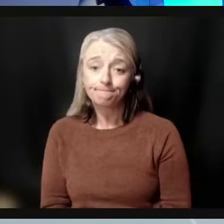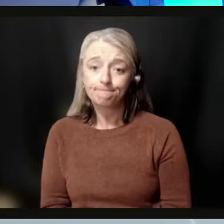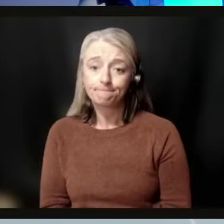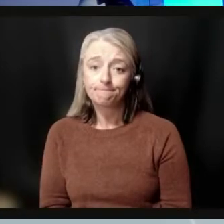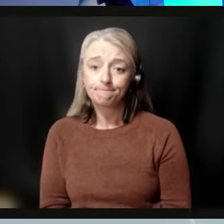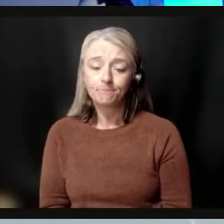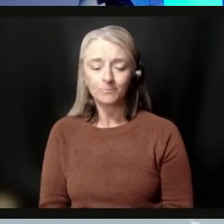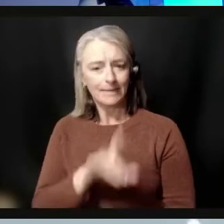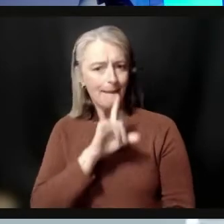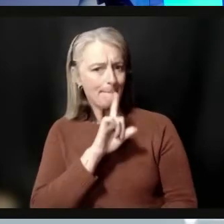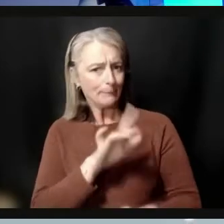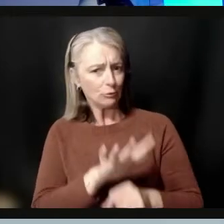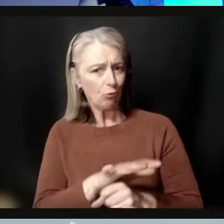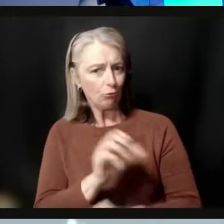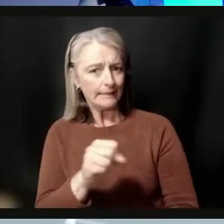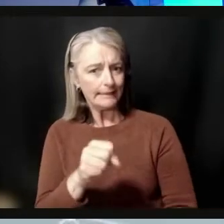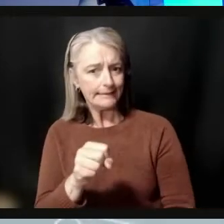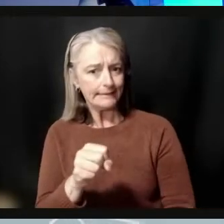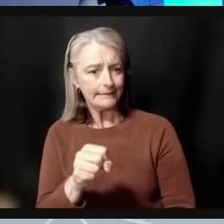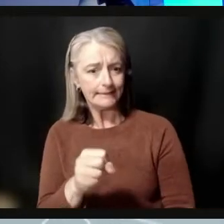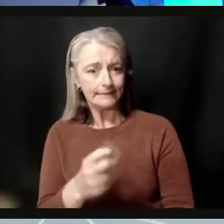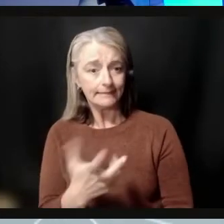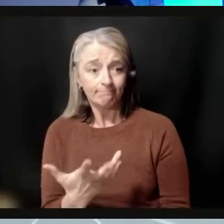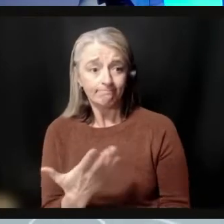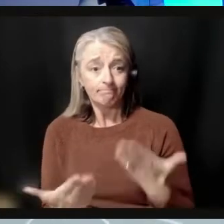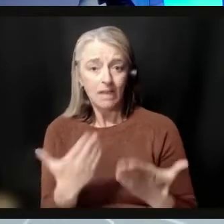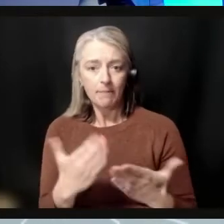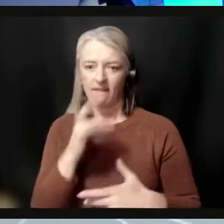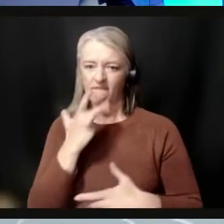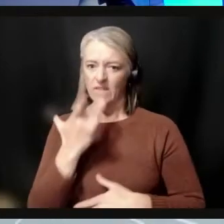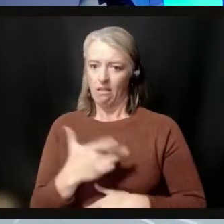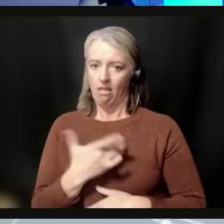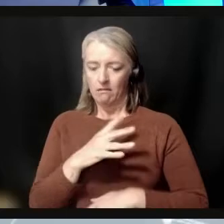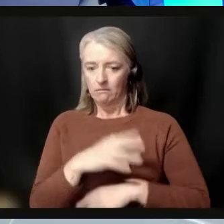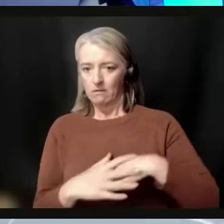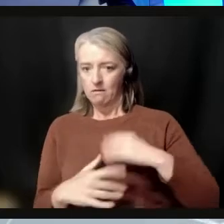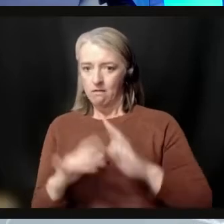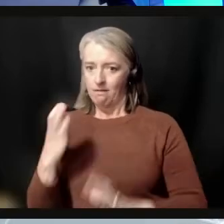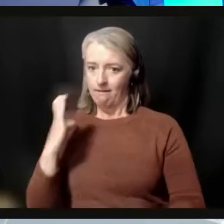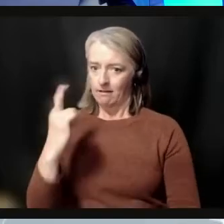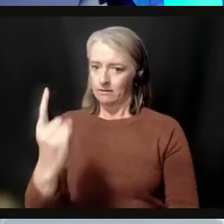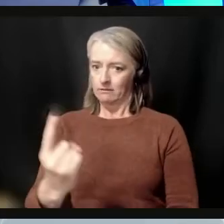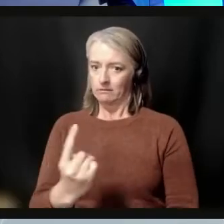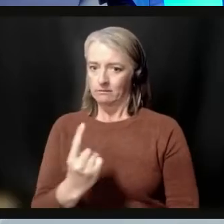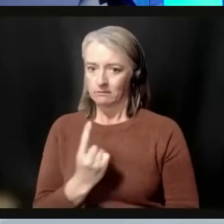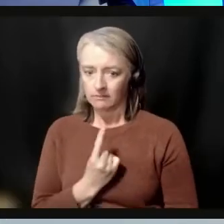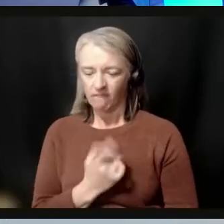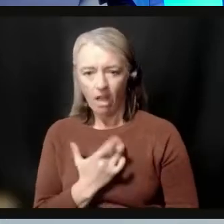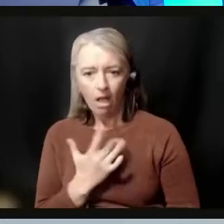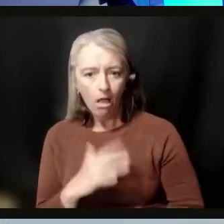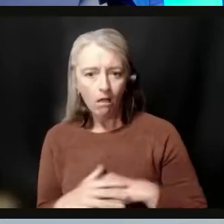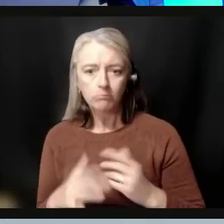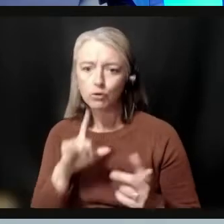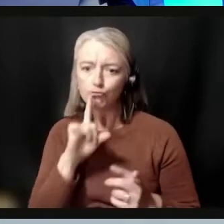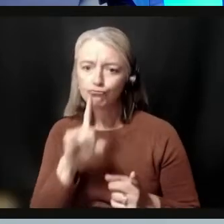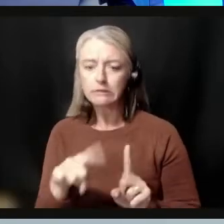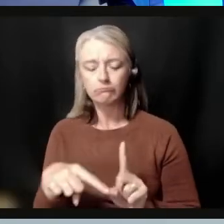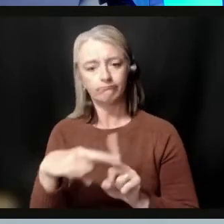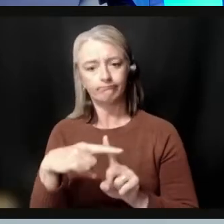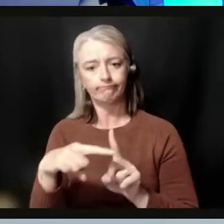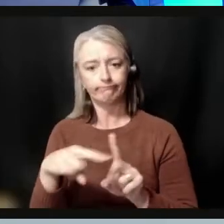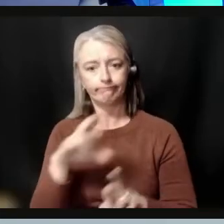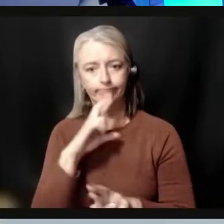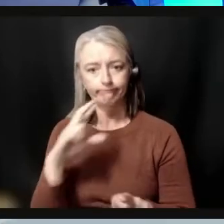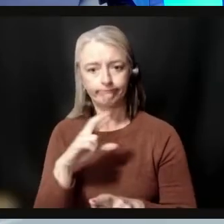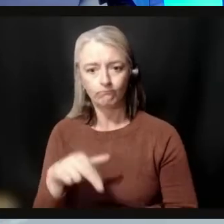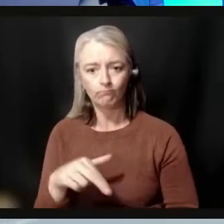Absolutely. So it may have been uncomfortable when your cousin came to you, but that turned out to be one of the best things